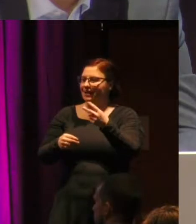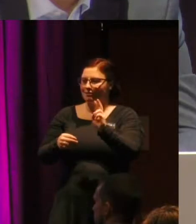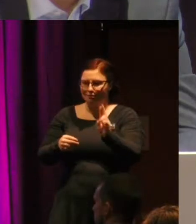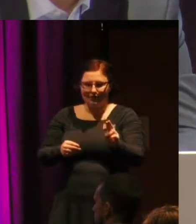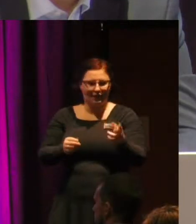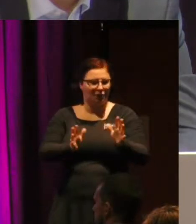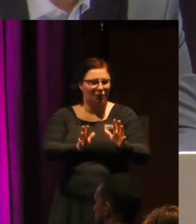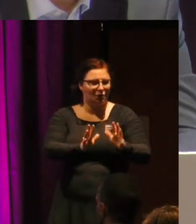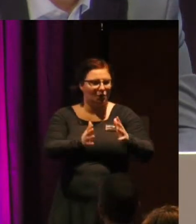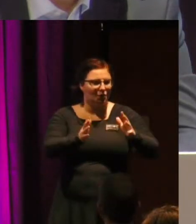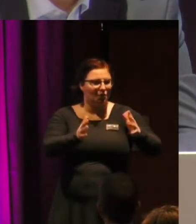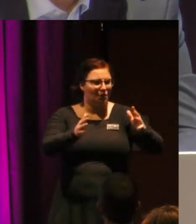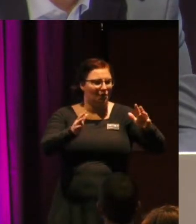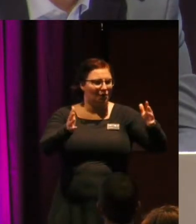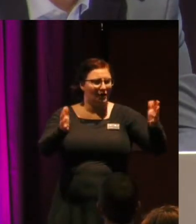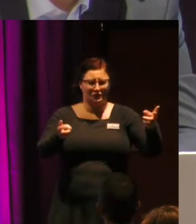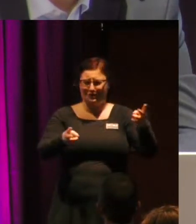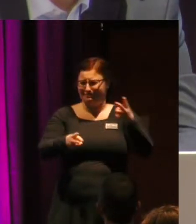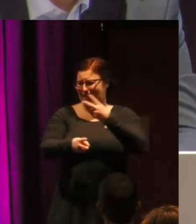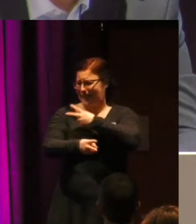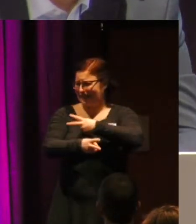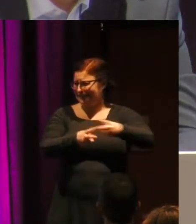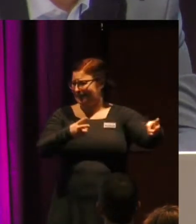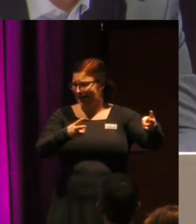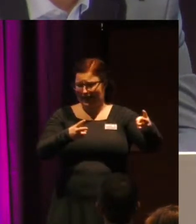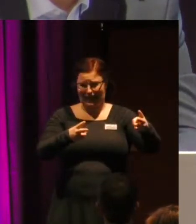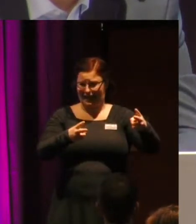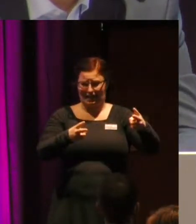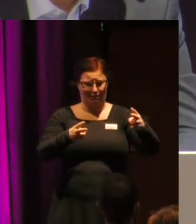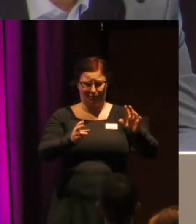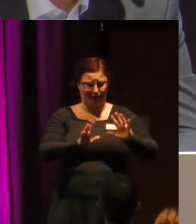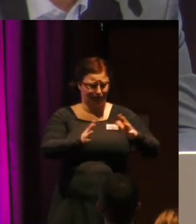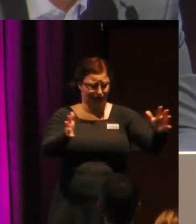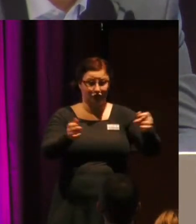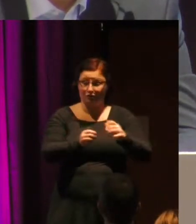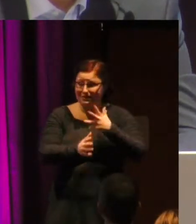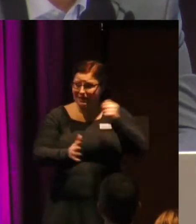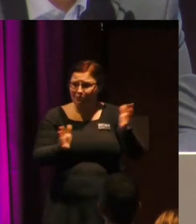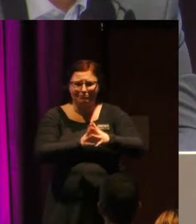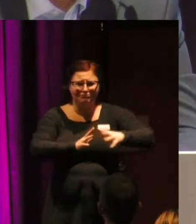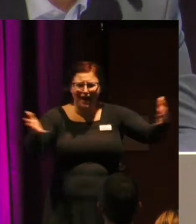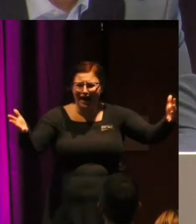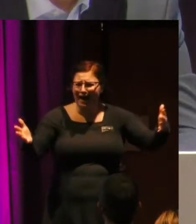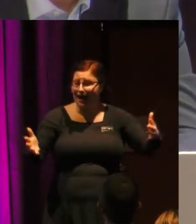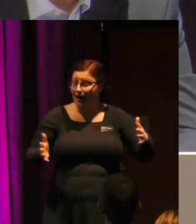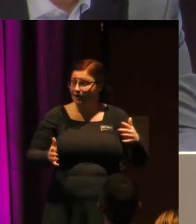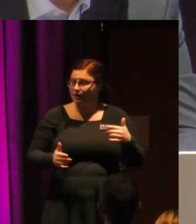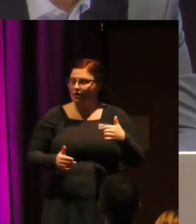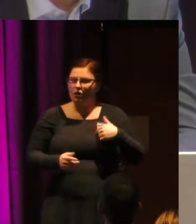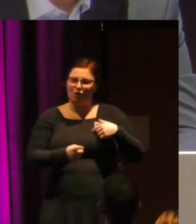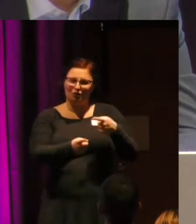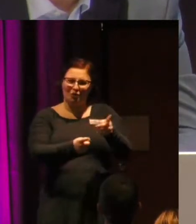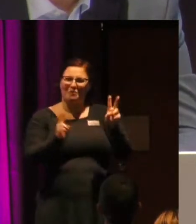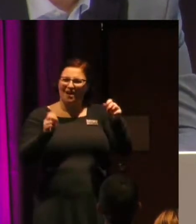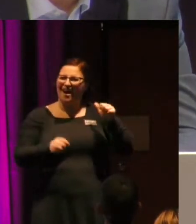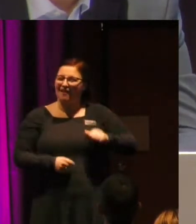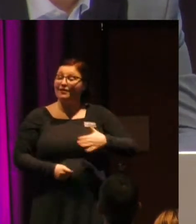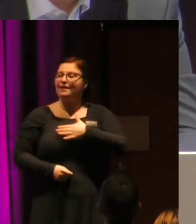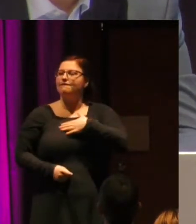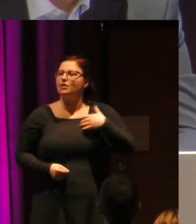this nationalism and extreme right are growing so fast, and they are using so many democratic